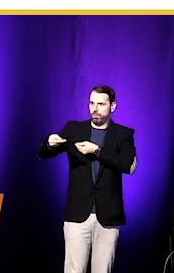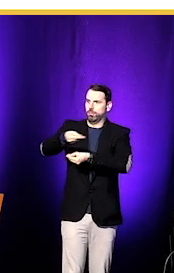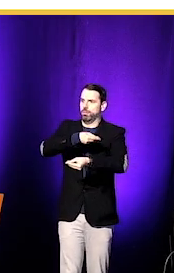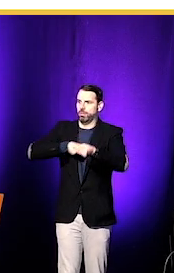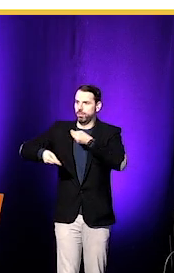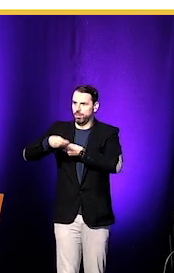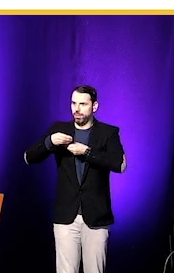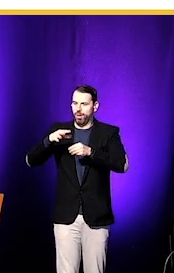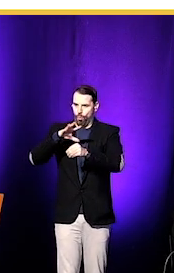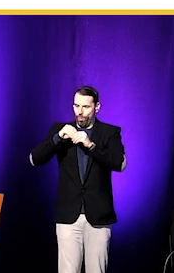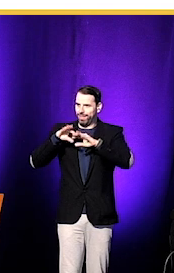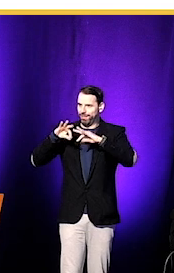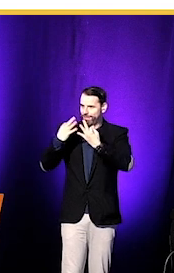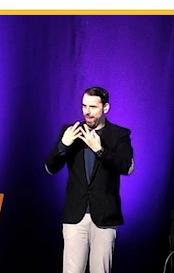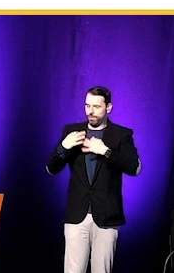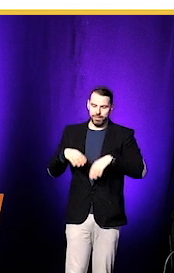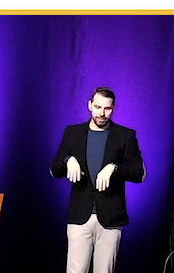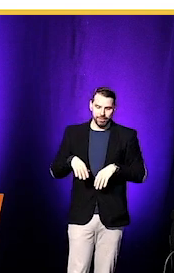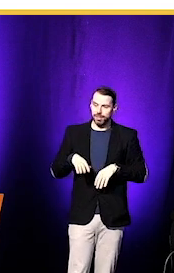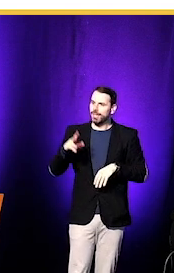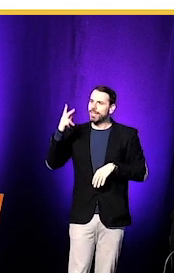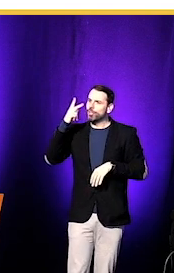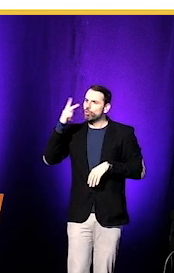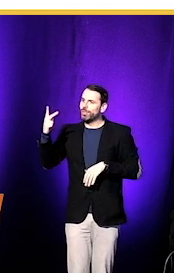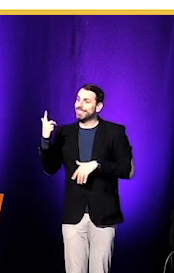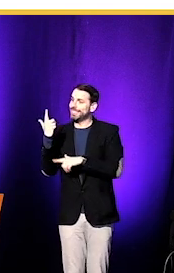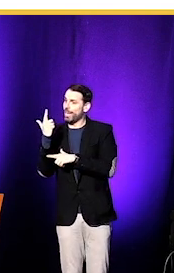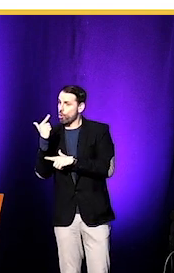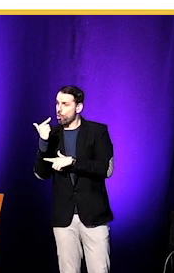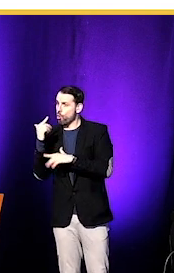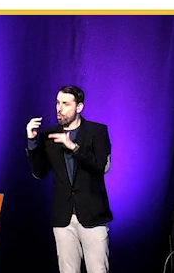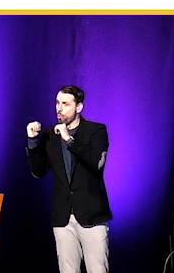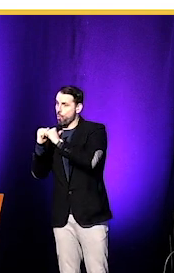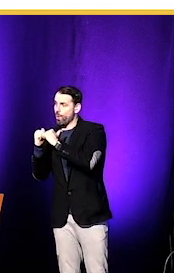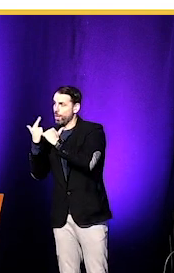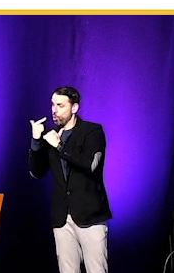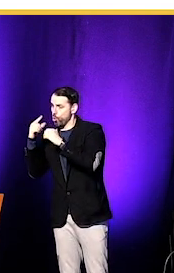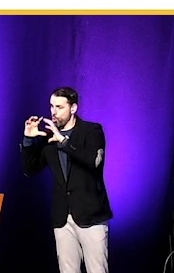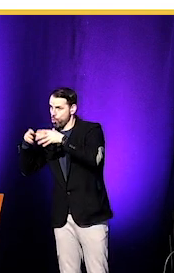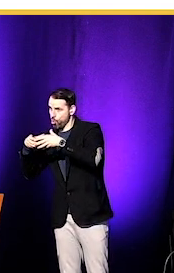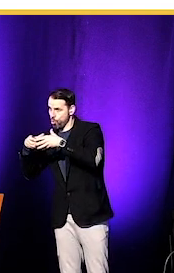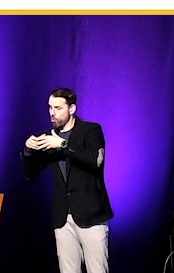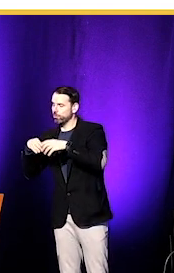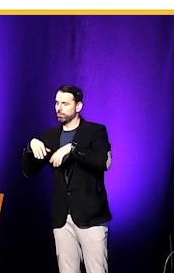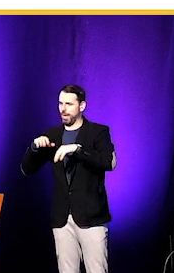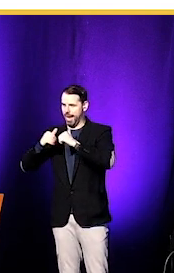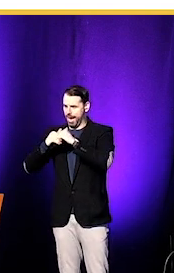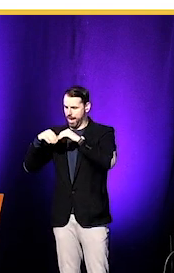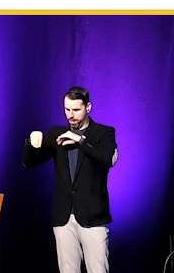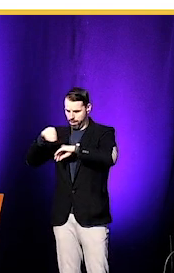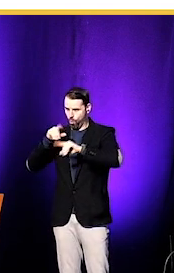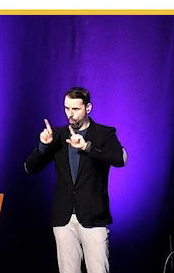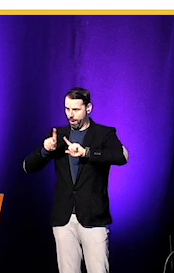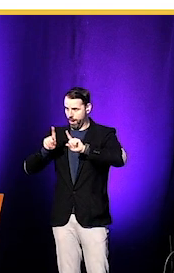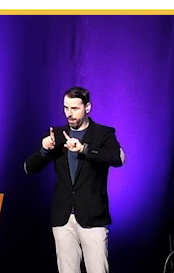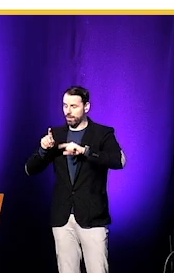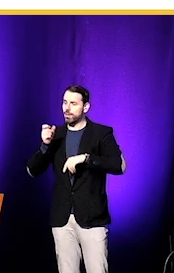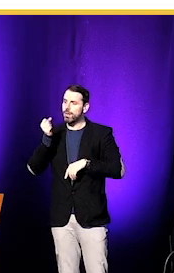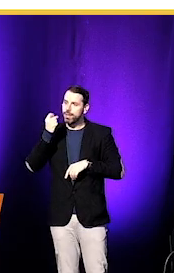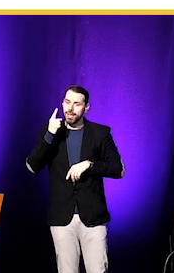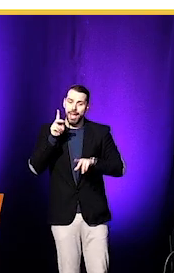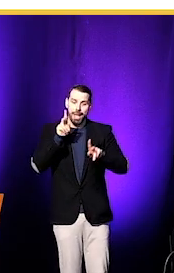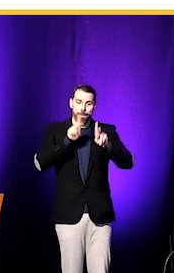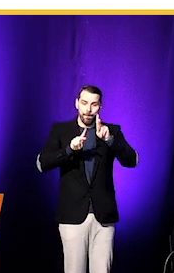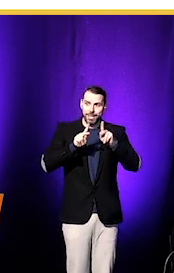families' practices. We could see who was with whom and with which tools and how they were configured. Interestingly, people, ideas, and tools